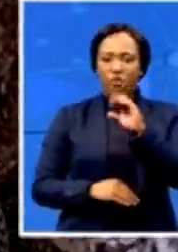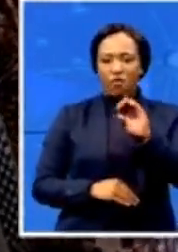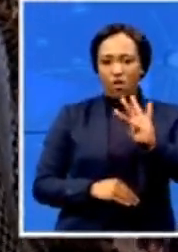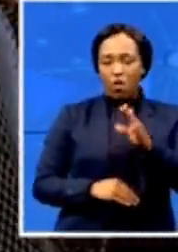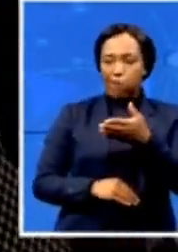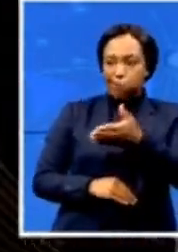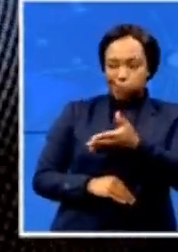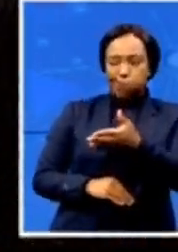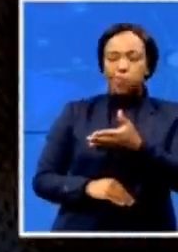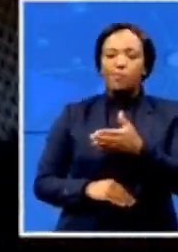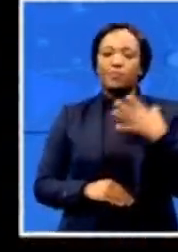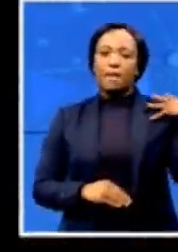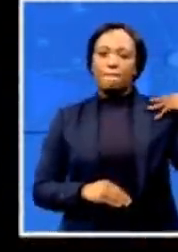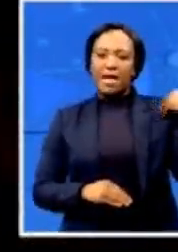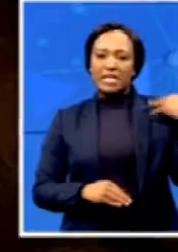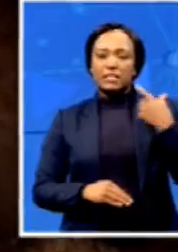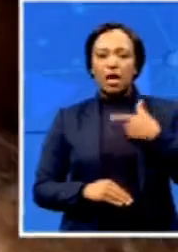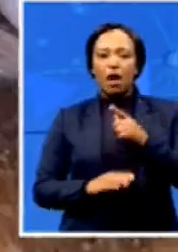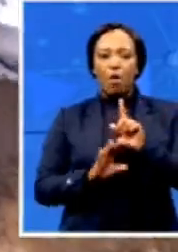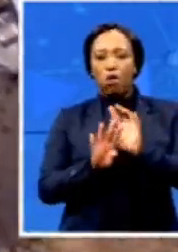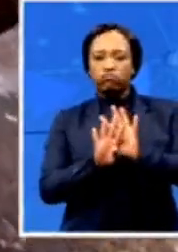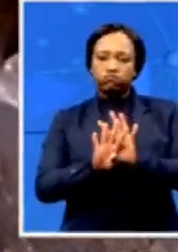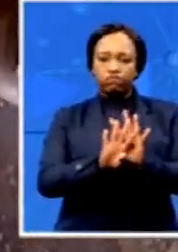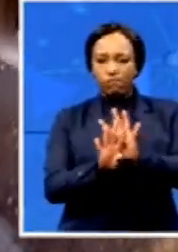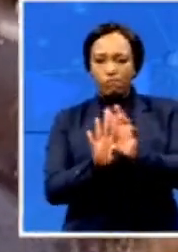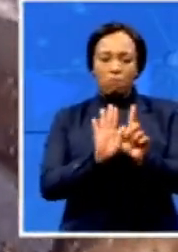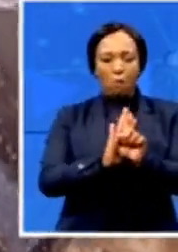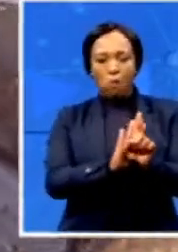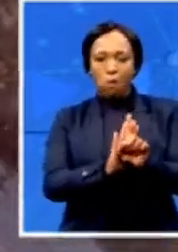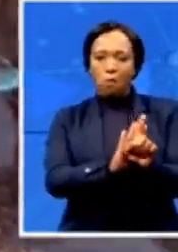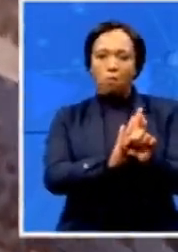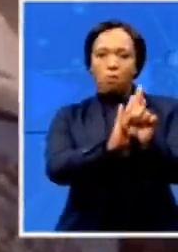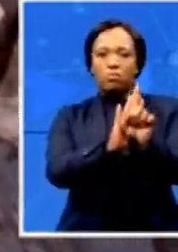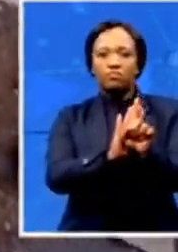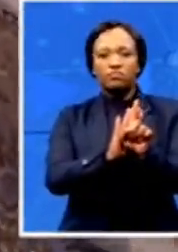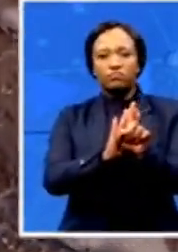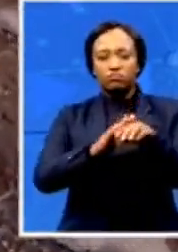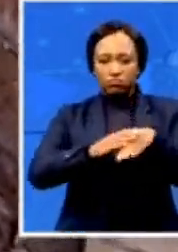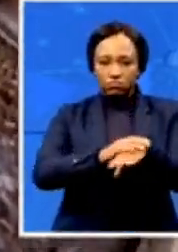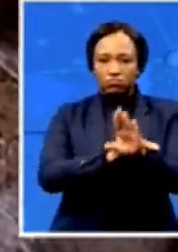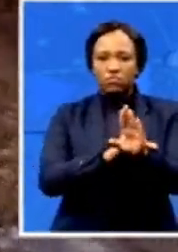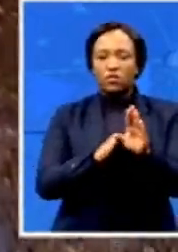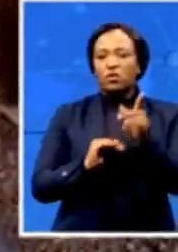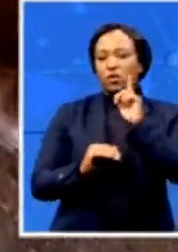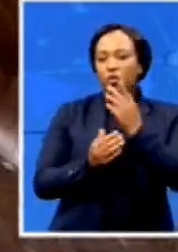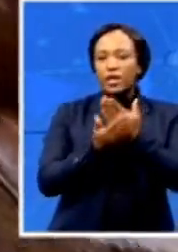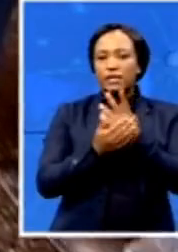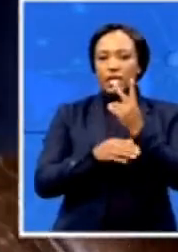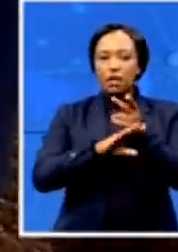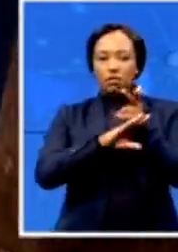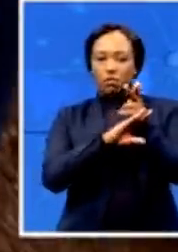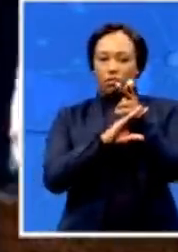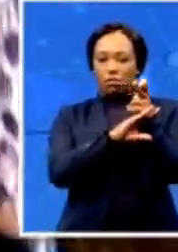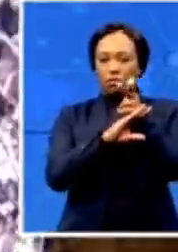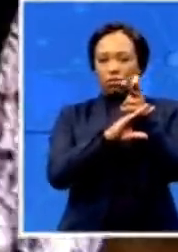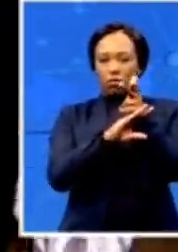a walkabout. So let's see if we can be able to capture her walking in a very muddy